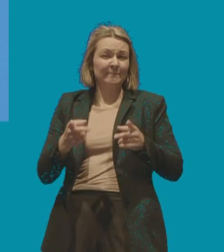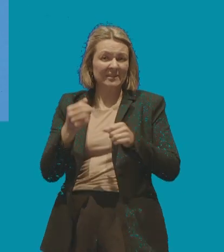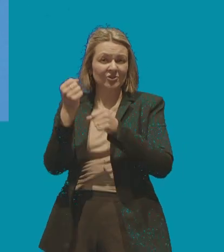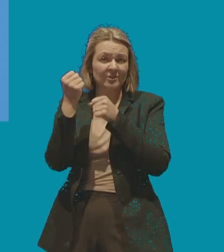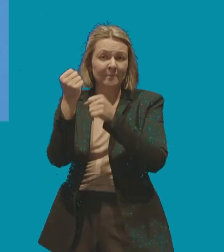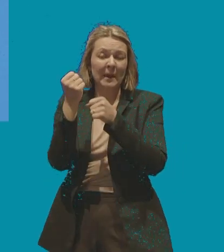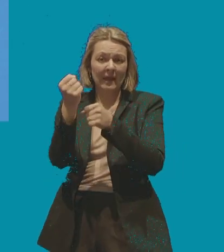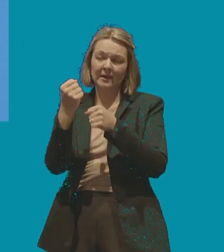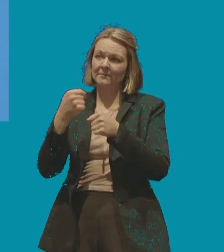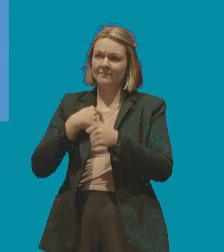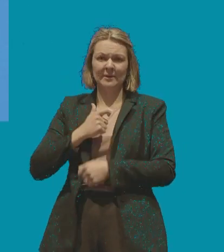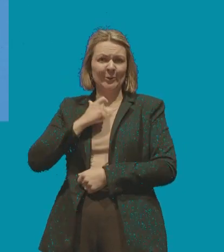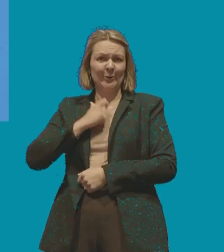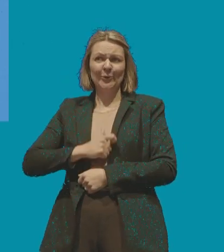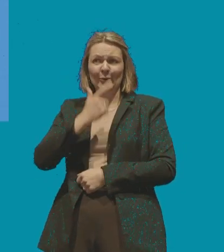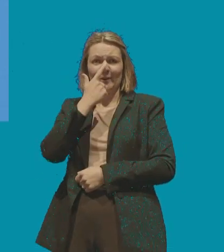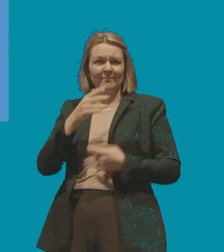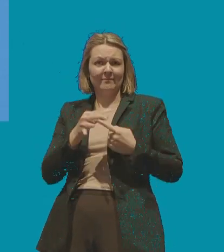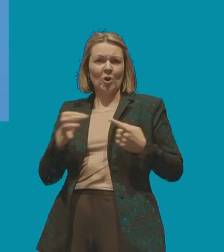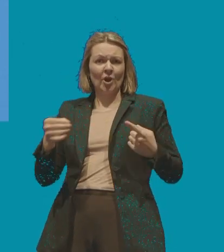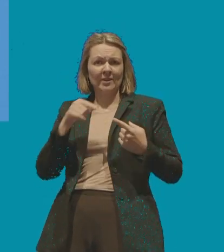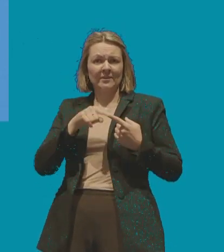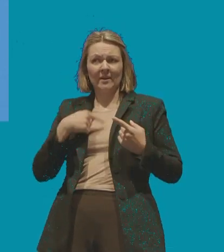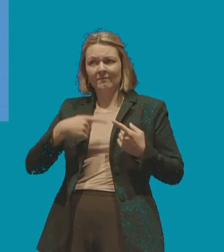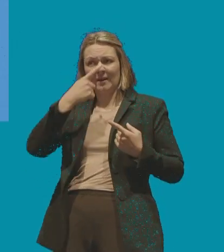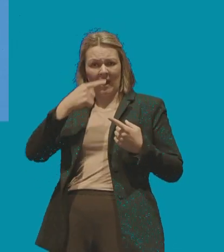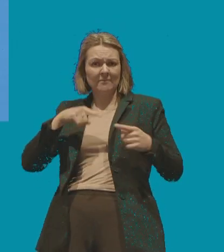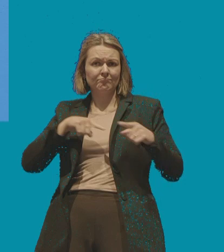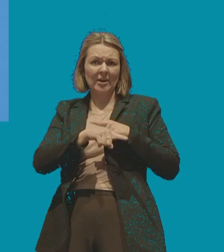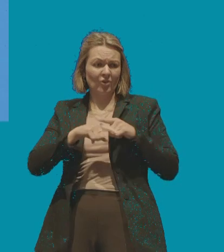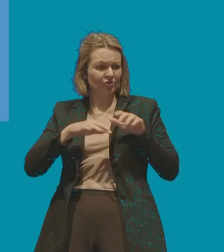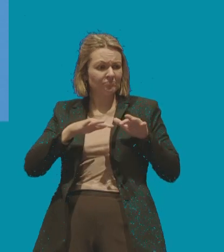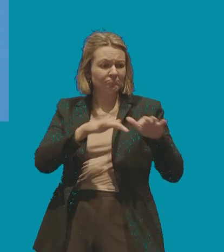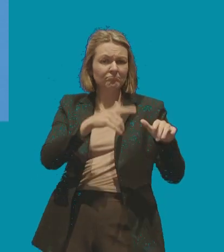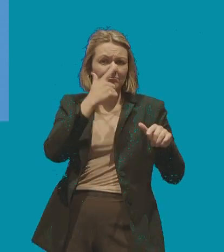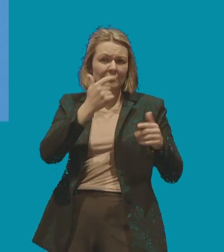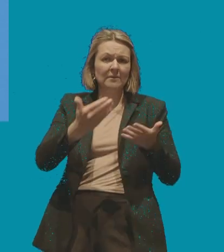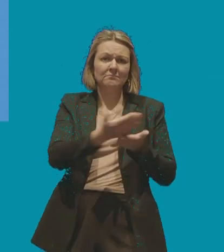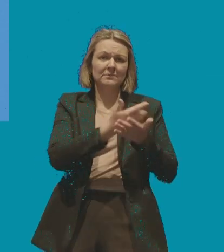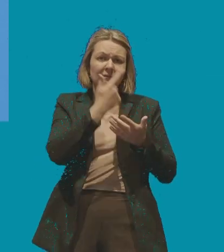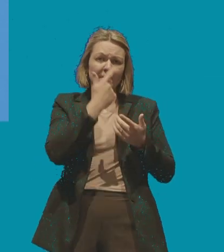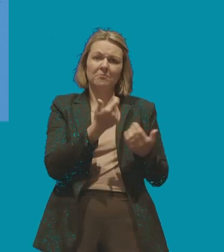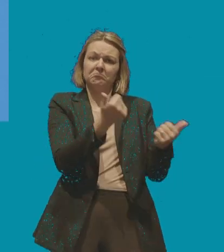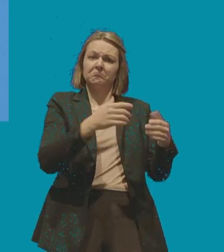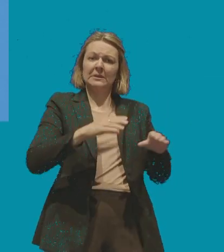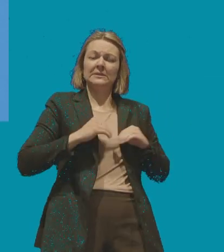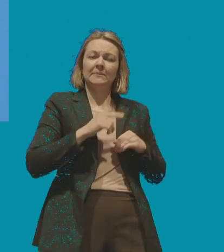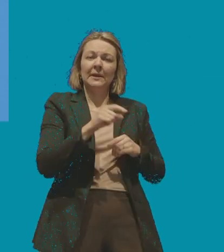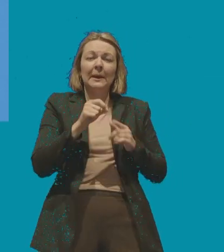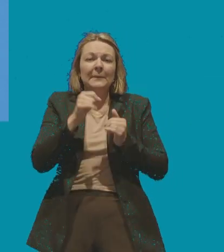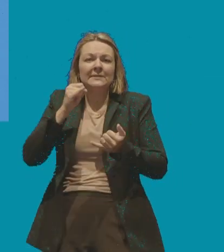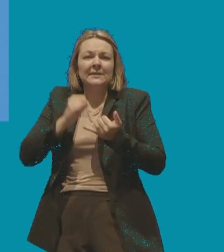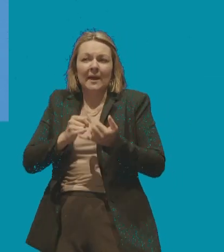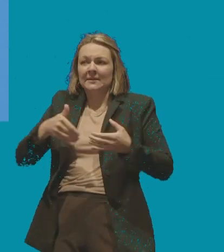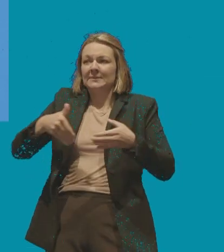is a humane alternative to the government's disgraceful migration policies. An alternative that doesn't involve PCS members